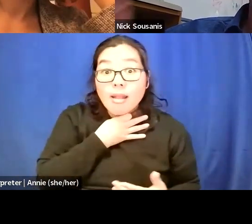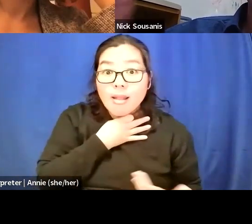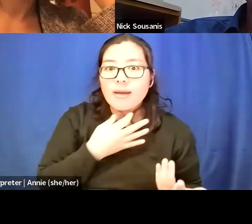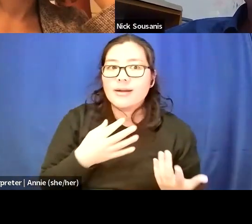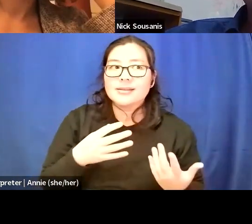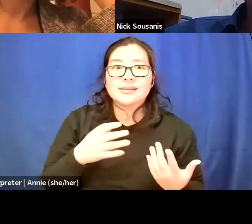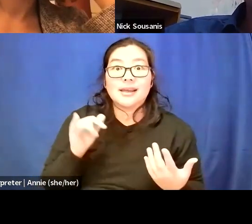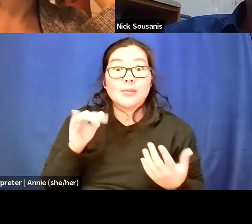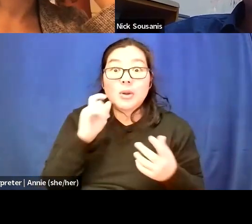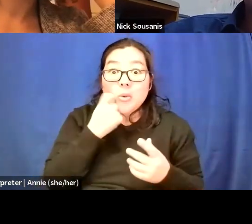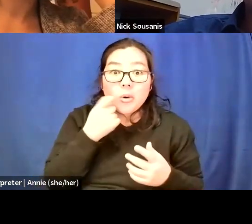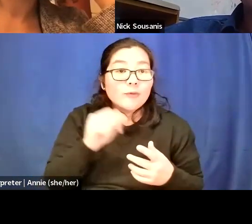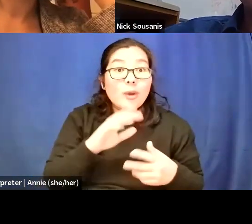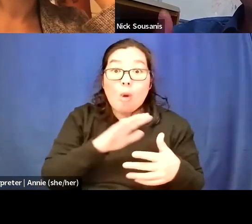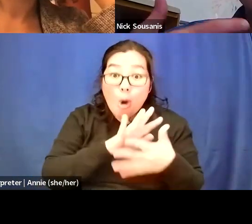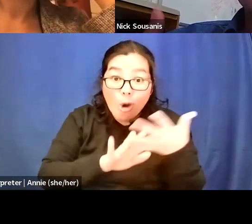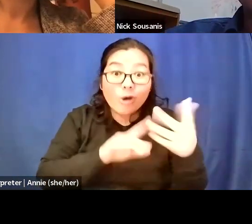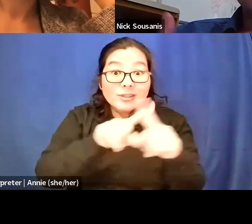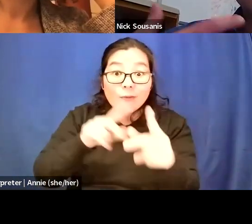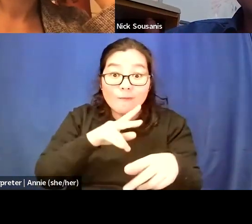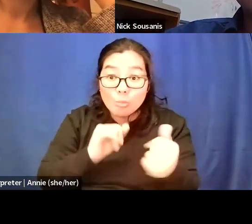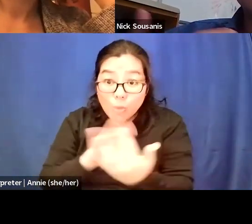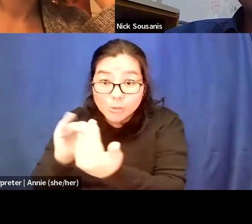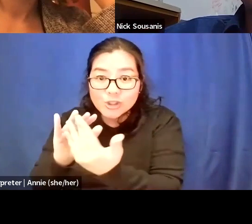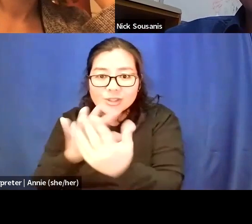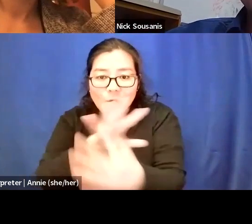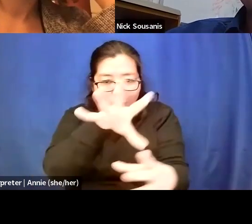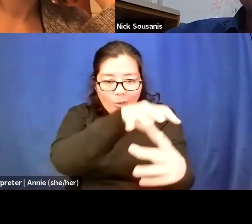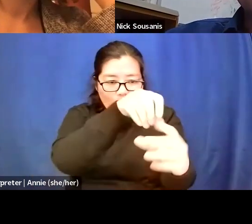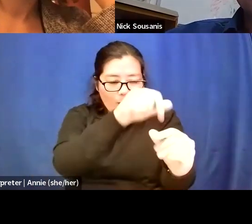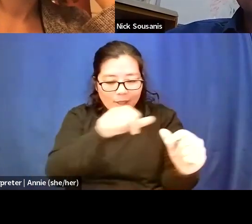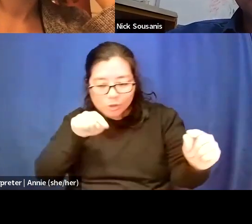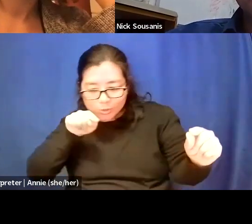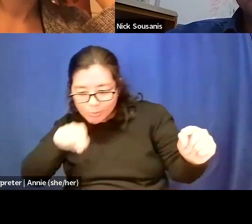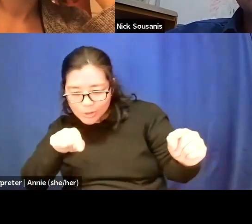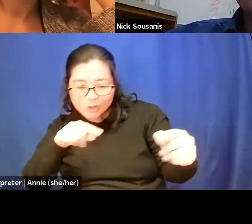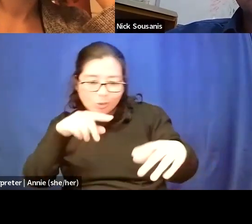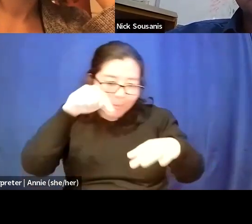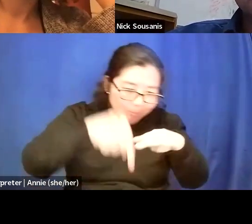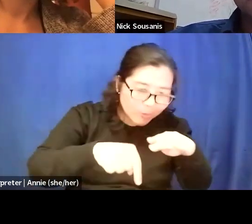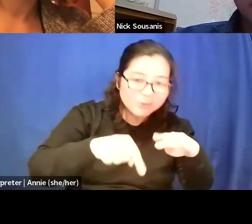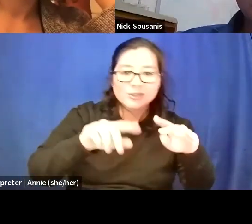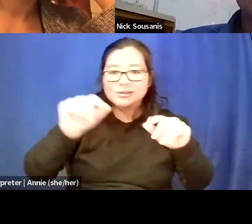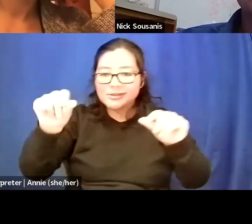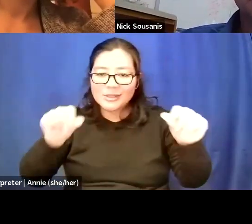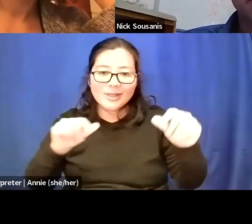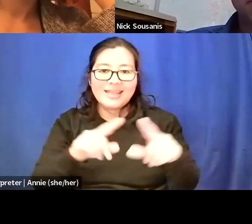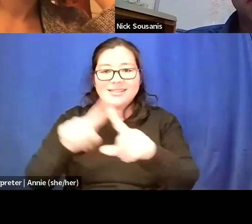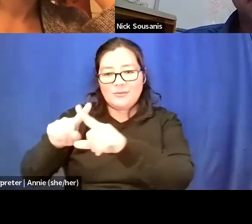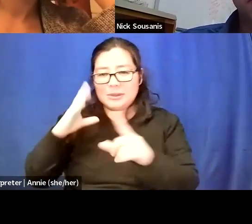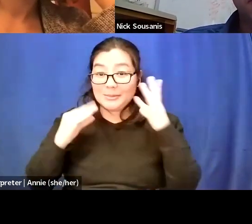press harder or whatever it's going to be, and get a different kind of depth of experience.